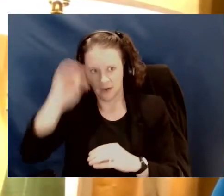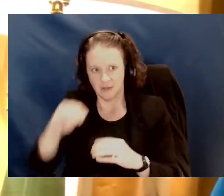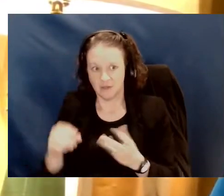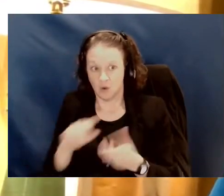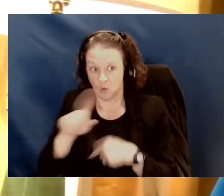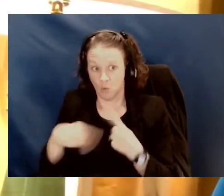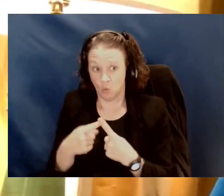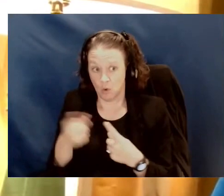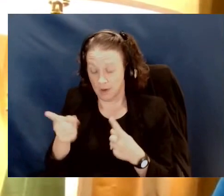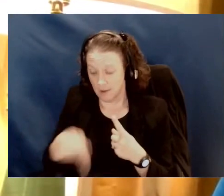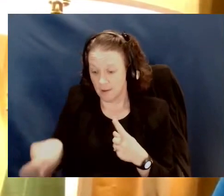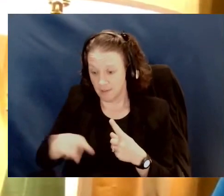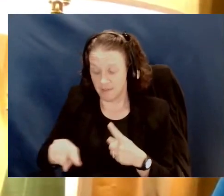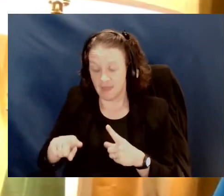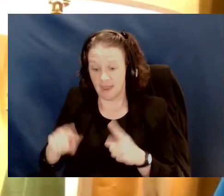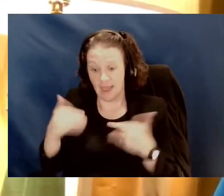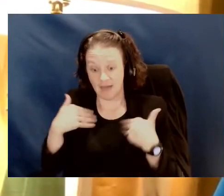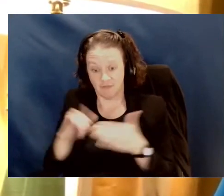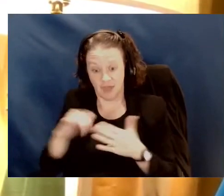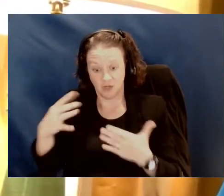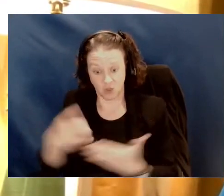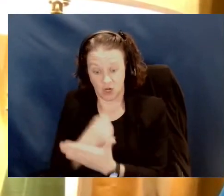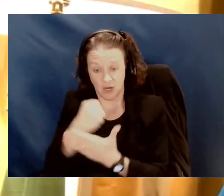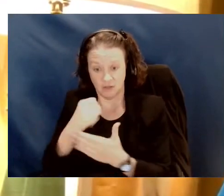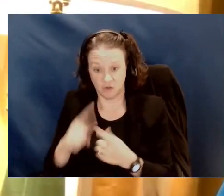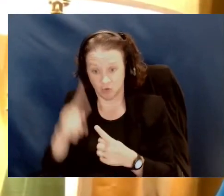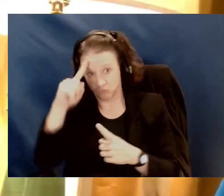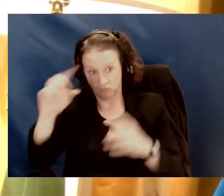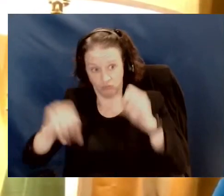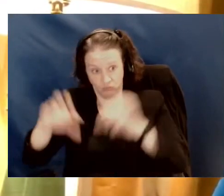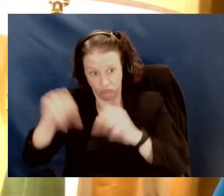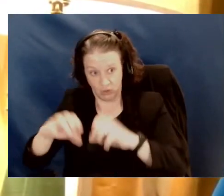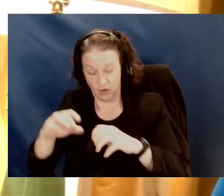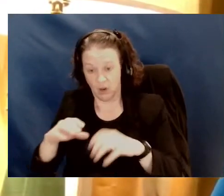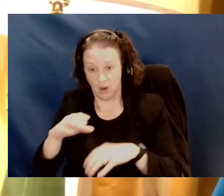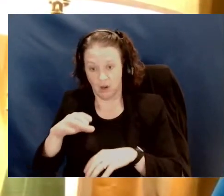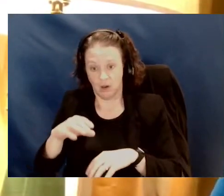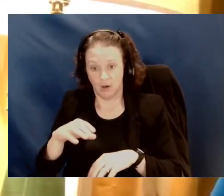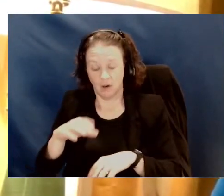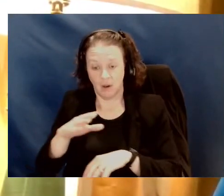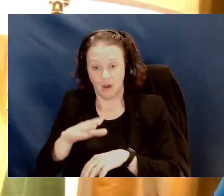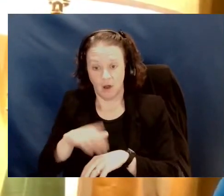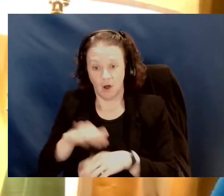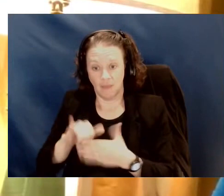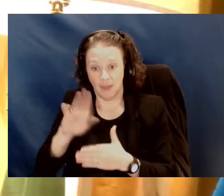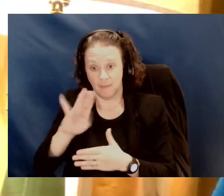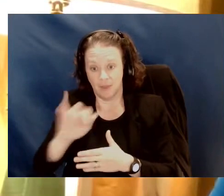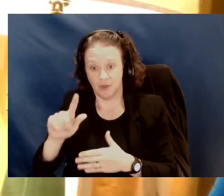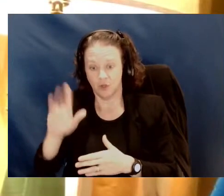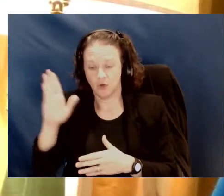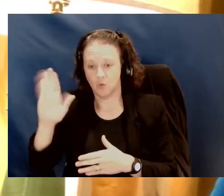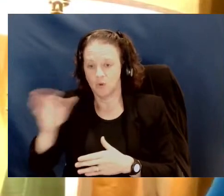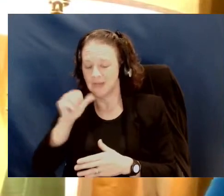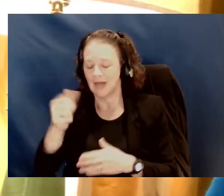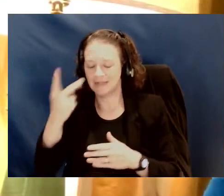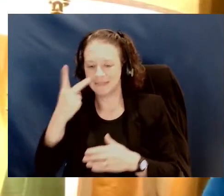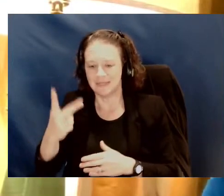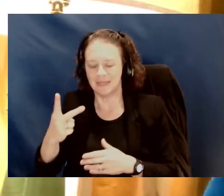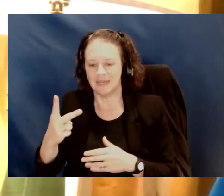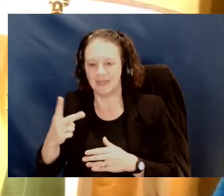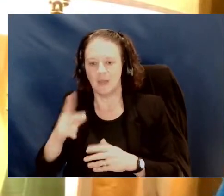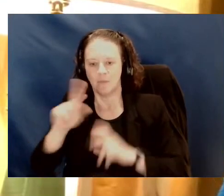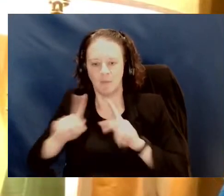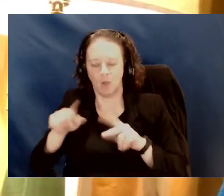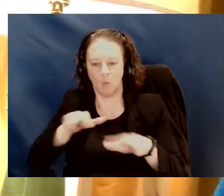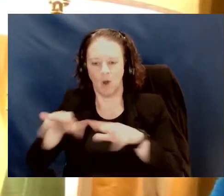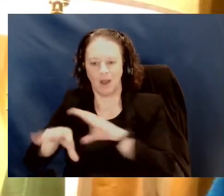the legislature bill, then you would not have seen a quorum denial. And there is a process, and that's